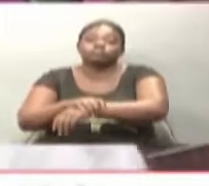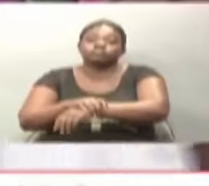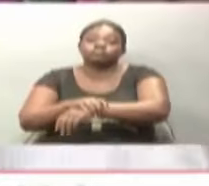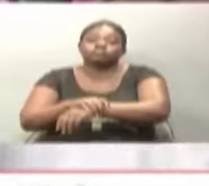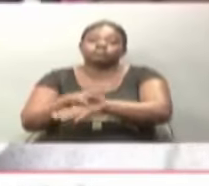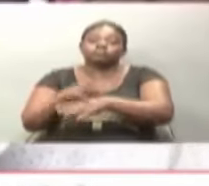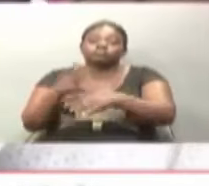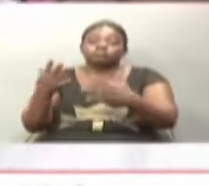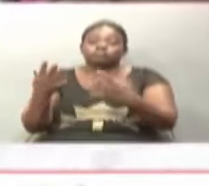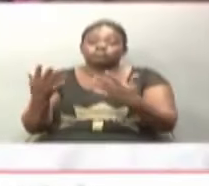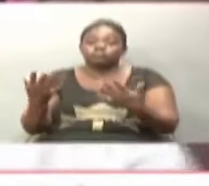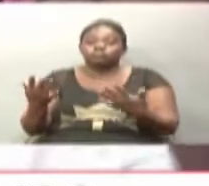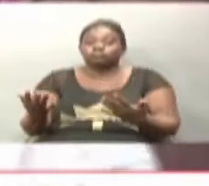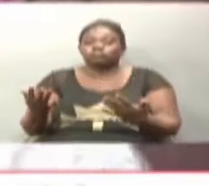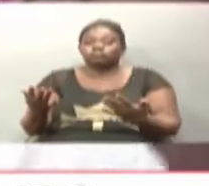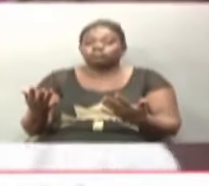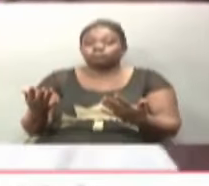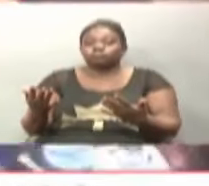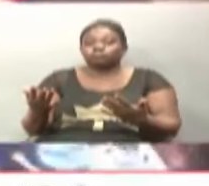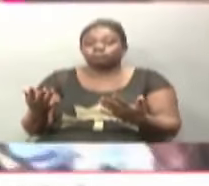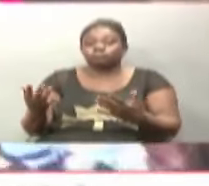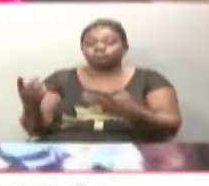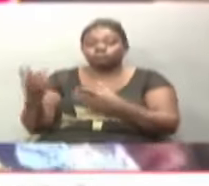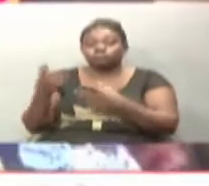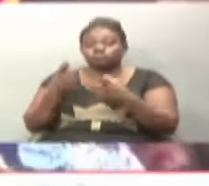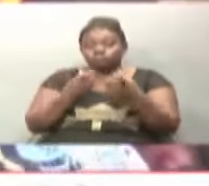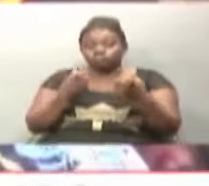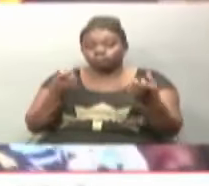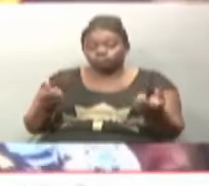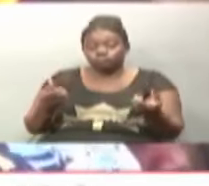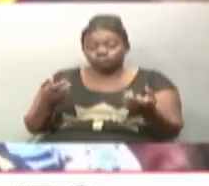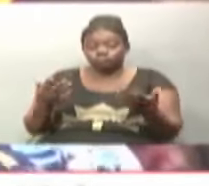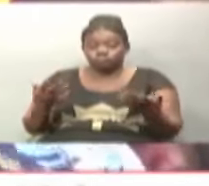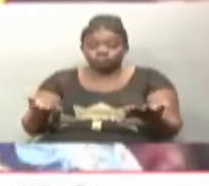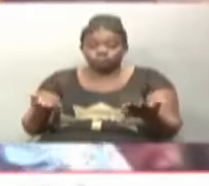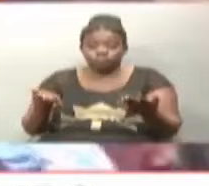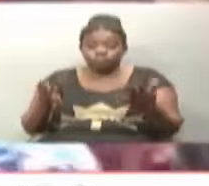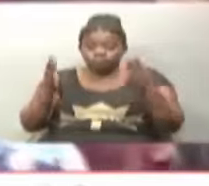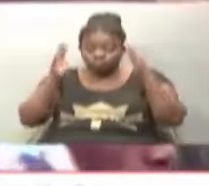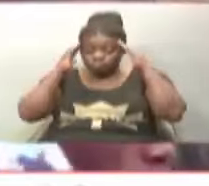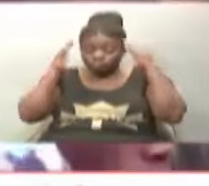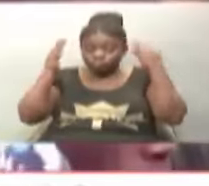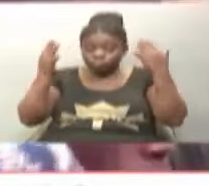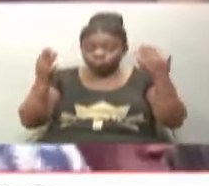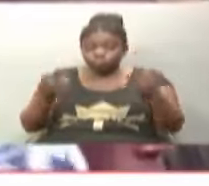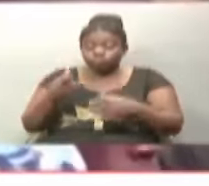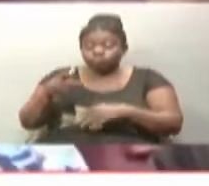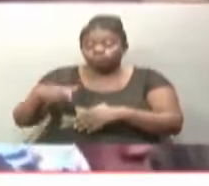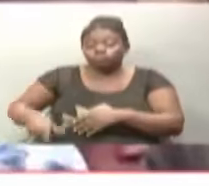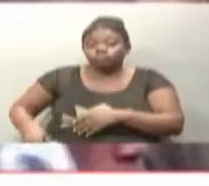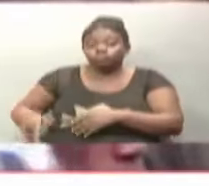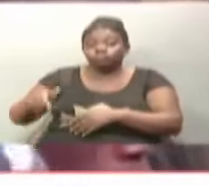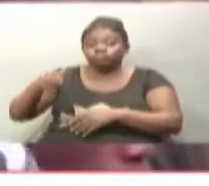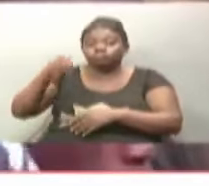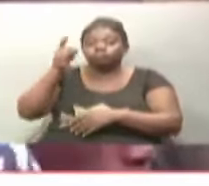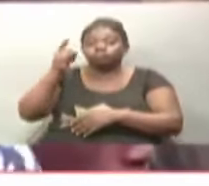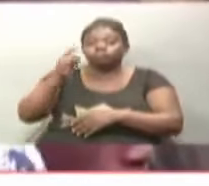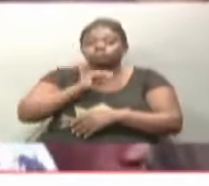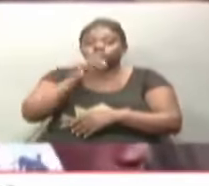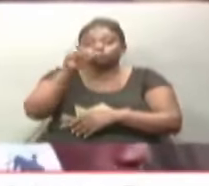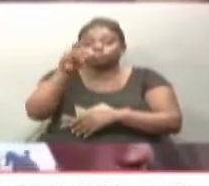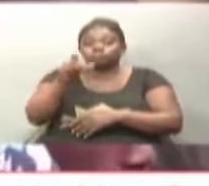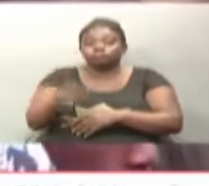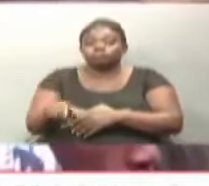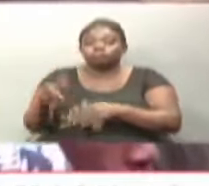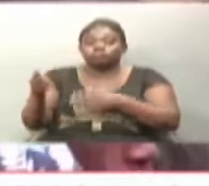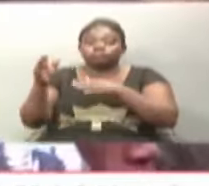bana akolachi nakuba bangulya yine muntu katuma ita yine chi emu najisohola yo nakuba mutuze waffe